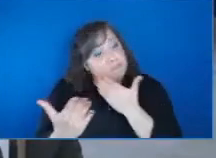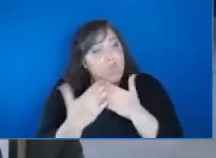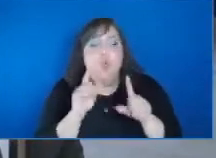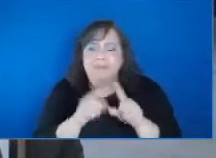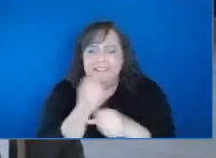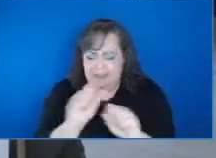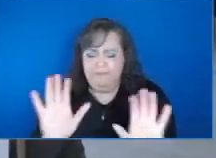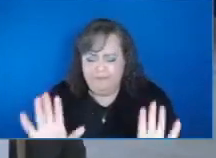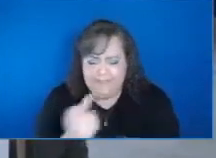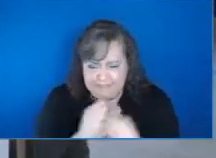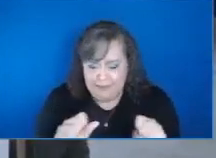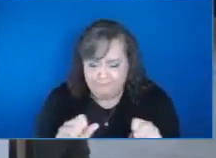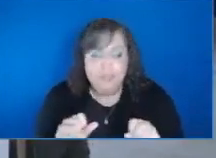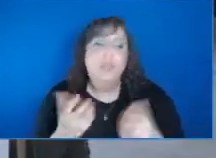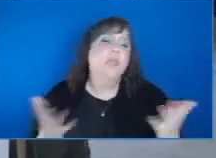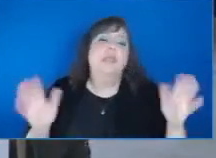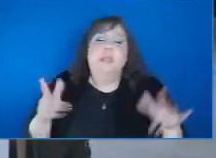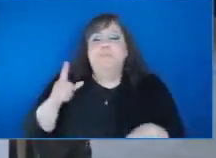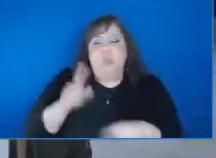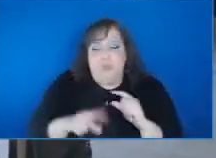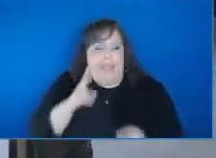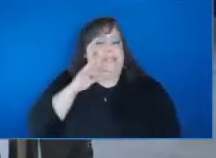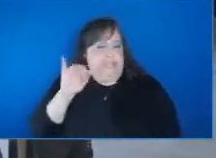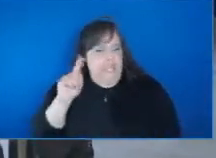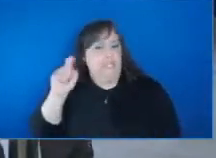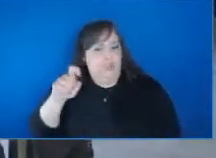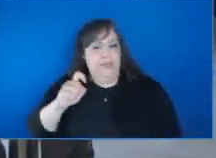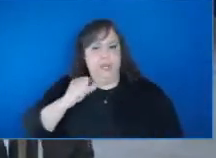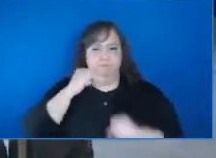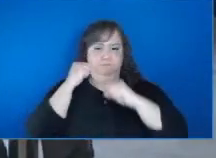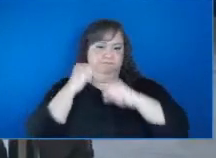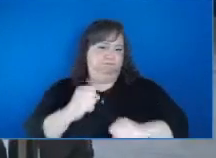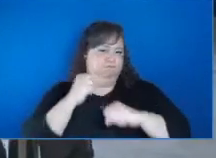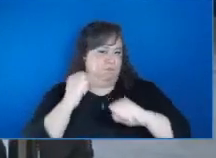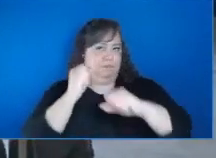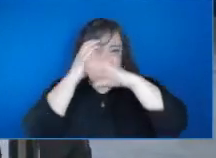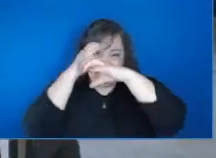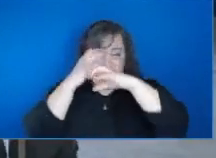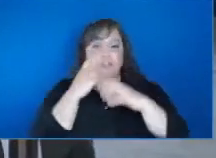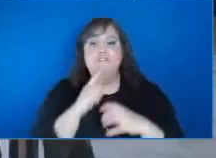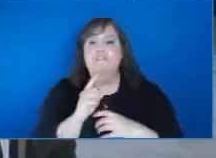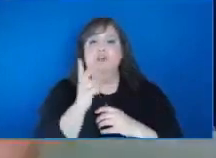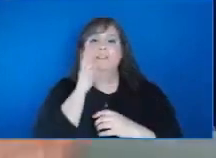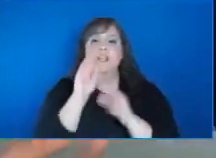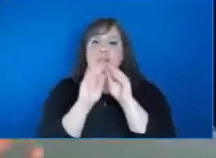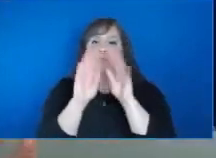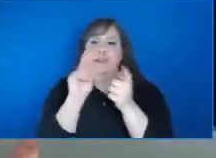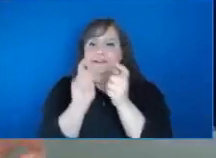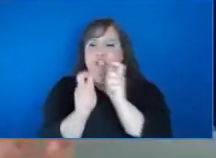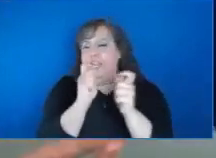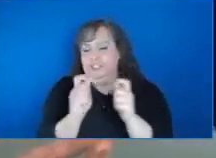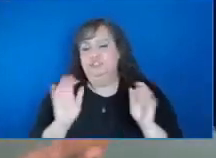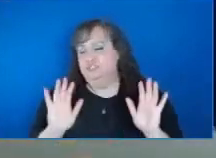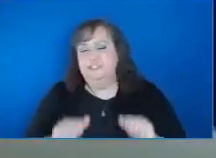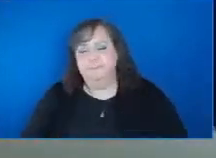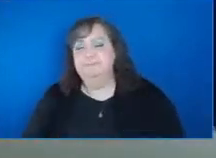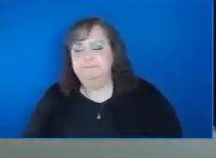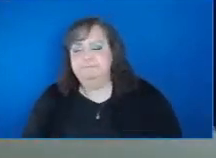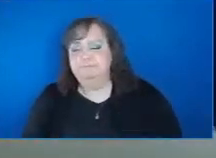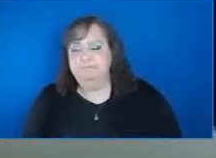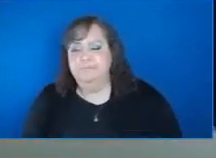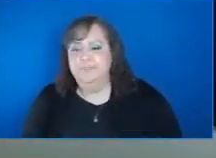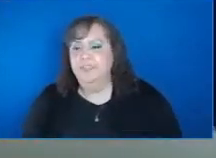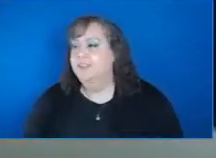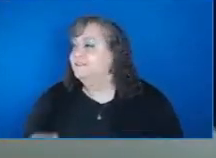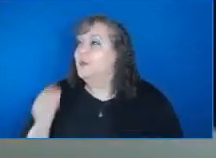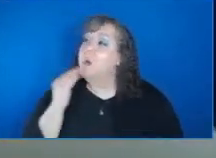won't be able to see it. You need some powerful telescopes to even be able to see how the brightness changes with time. Okay. So this is not something that the home astronomer is going to be